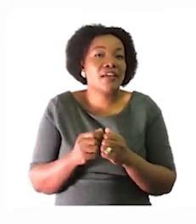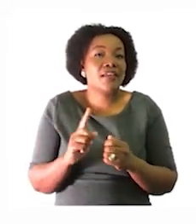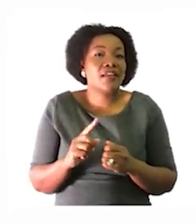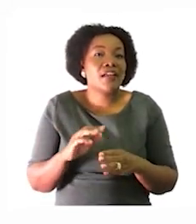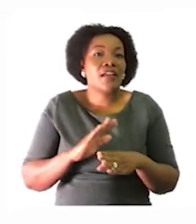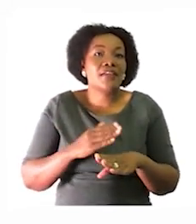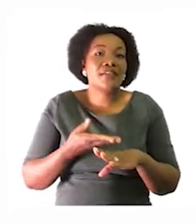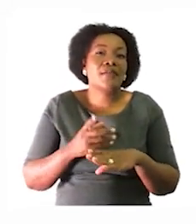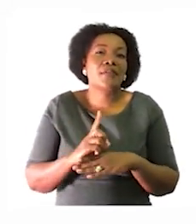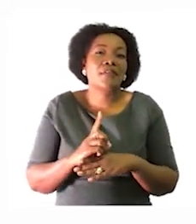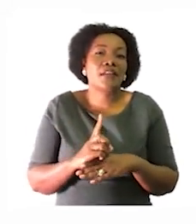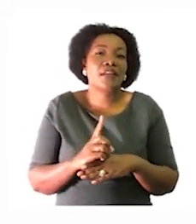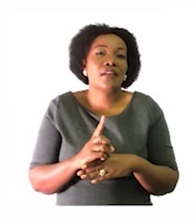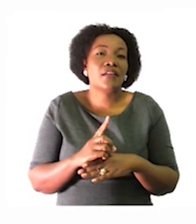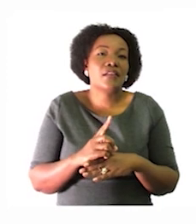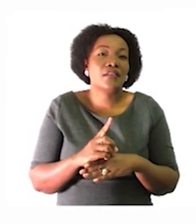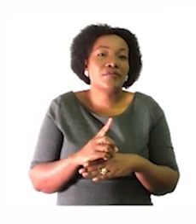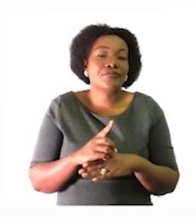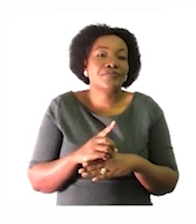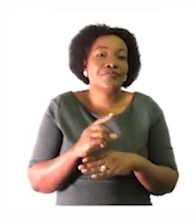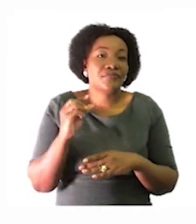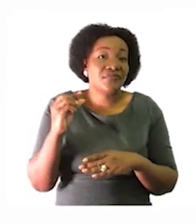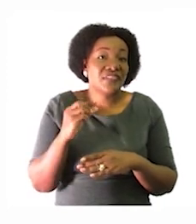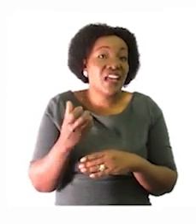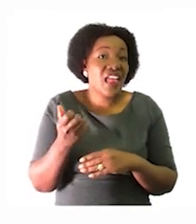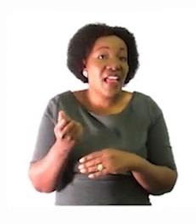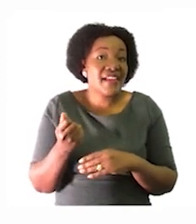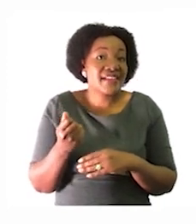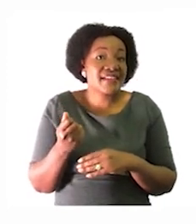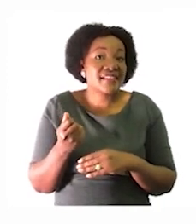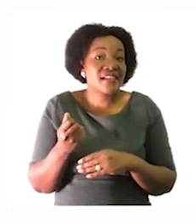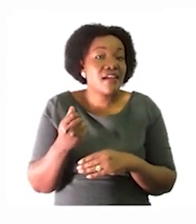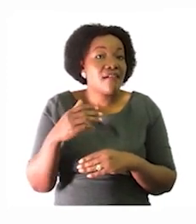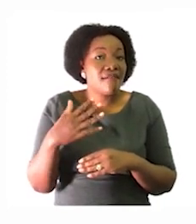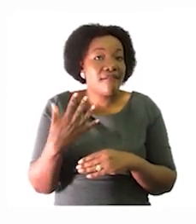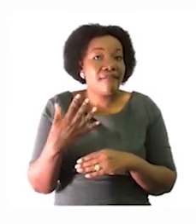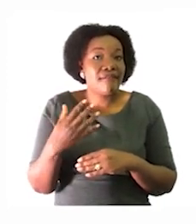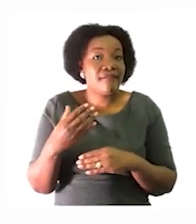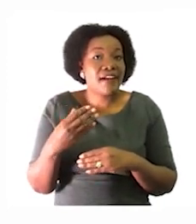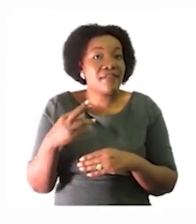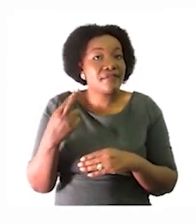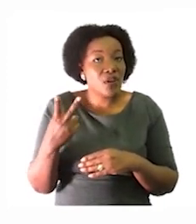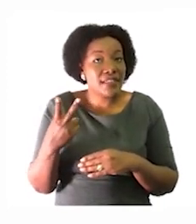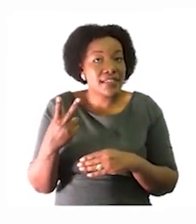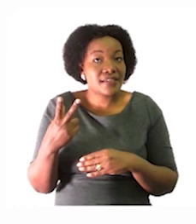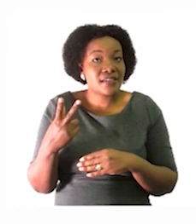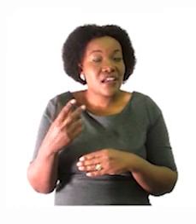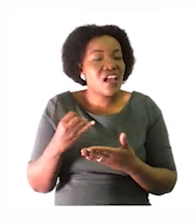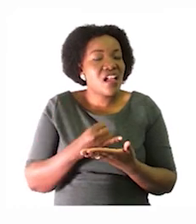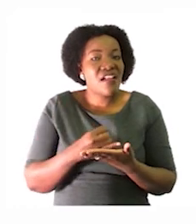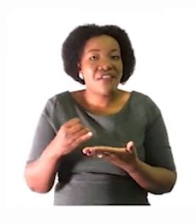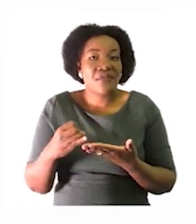1. Gregory gets $5 each week. How much